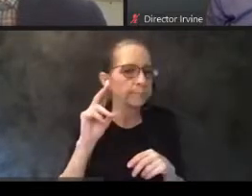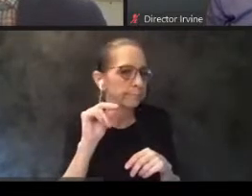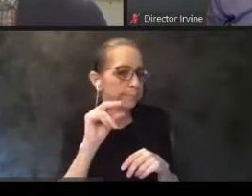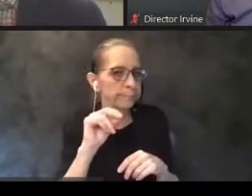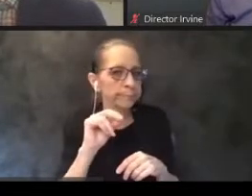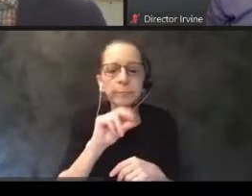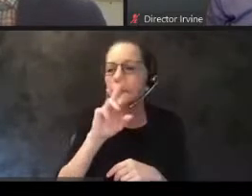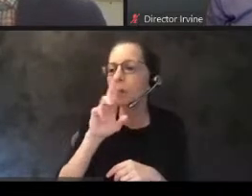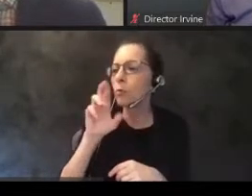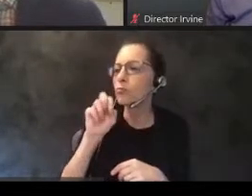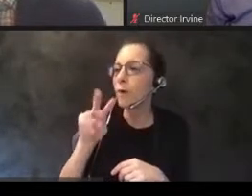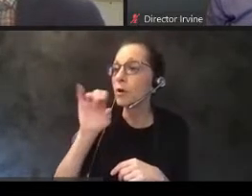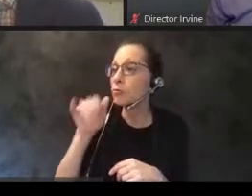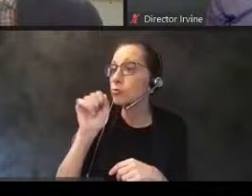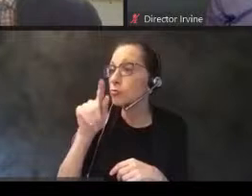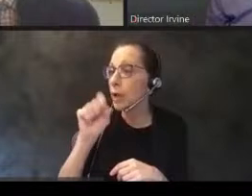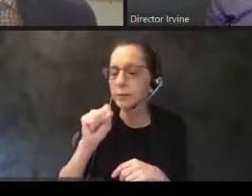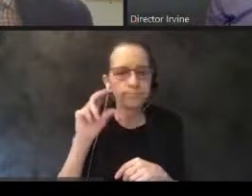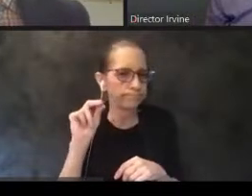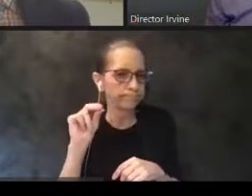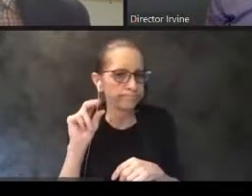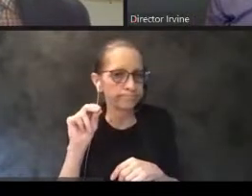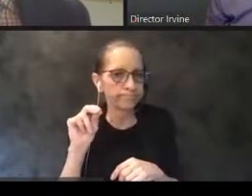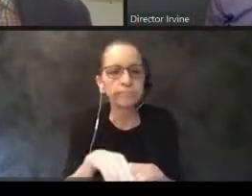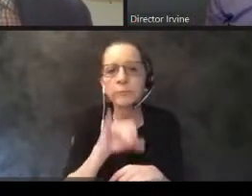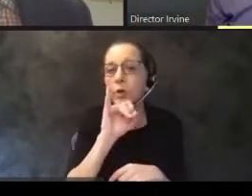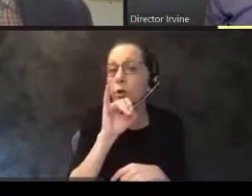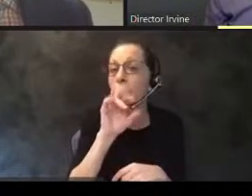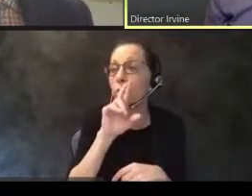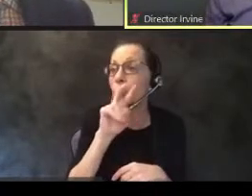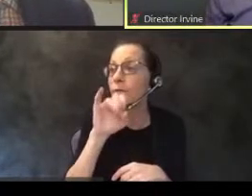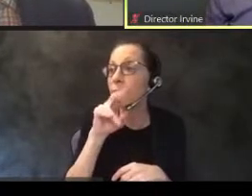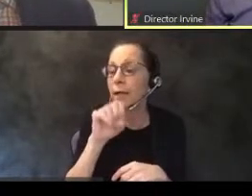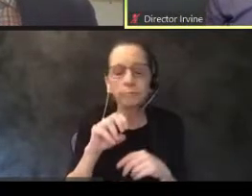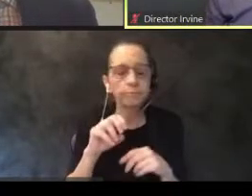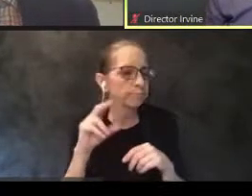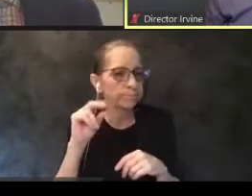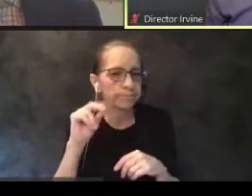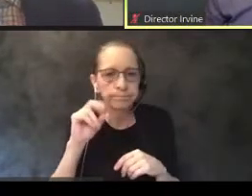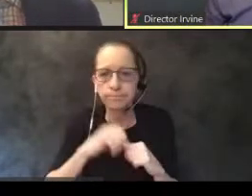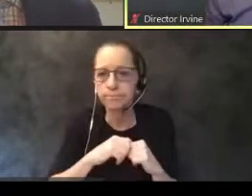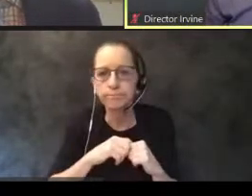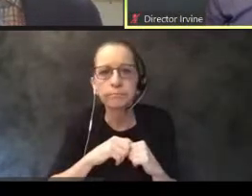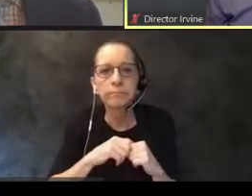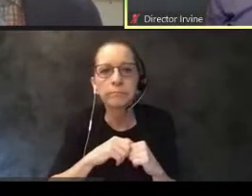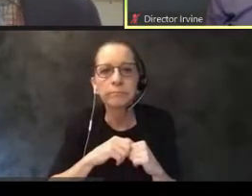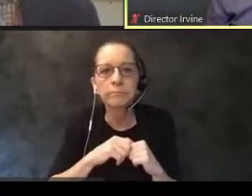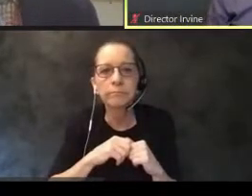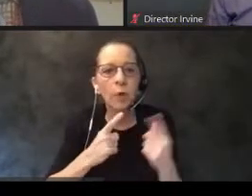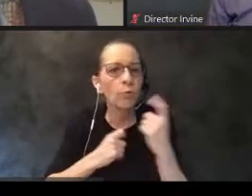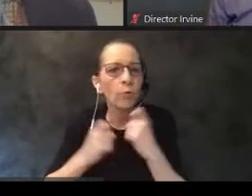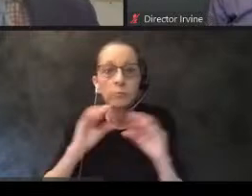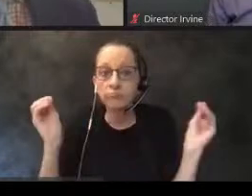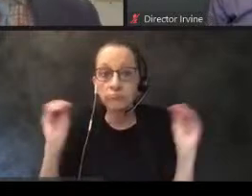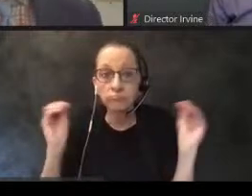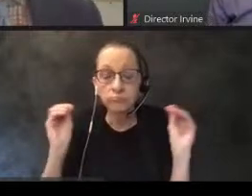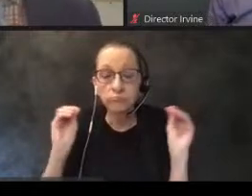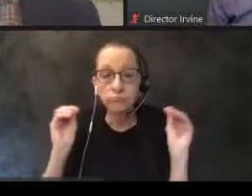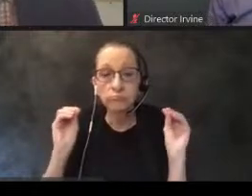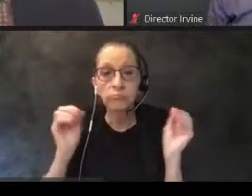Reverend Jakes? No questions. Director Irvine? No questions. There are no further questions, Chairman